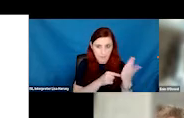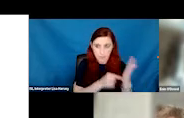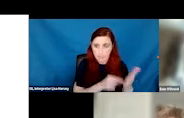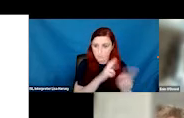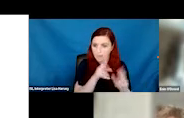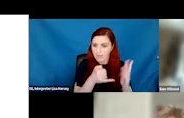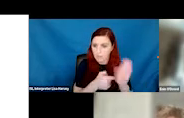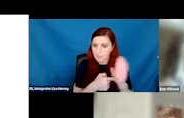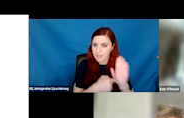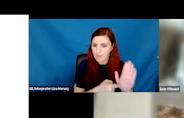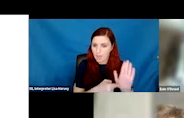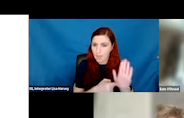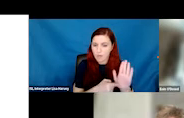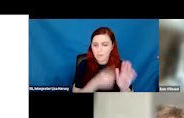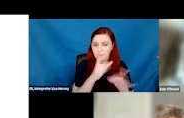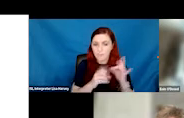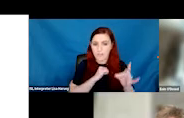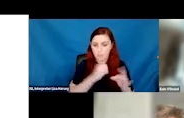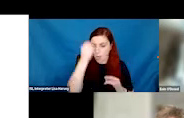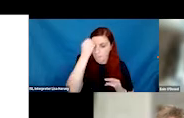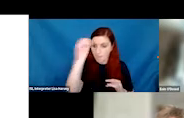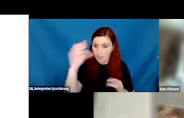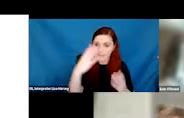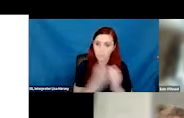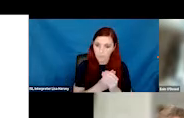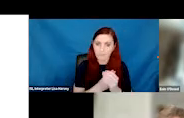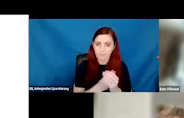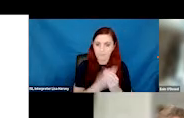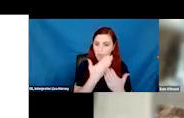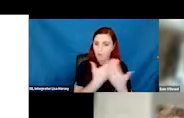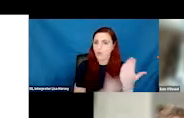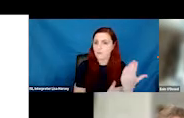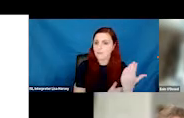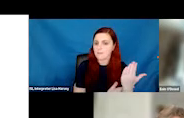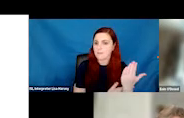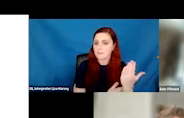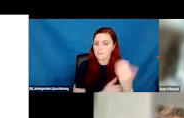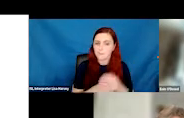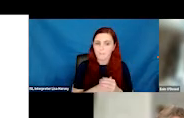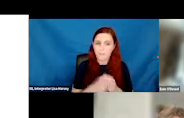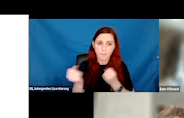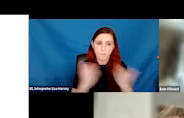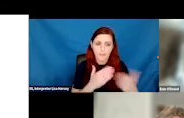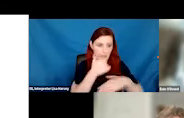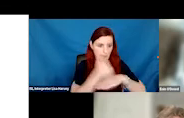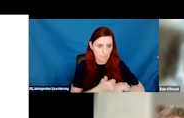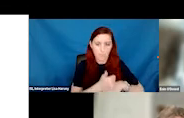system of administration to ensure compliance with our building regulations, to provide those minimum performances of health and safety in our buildings.